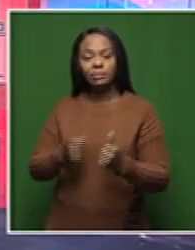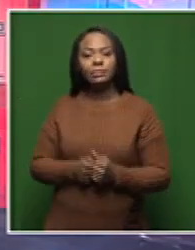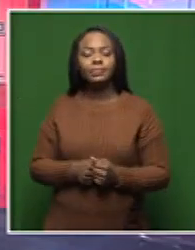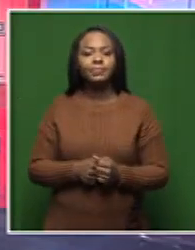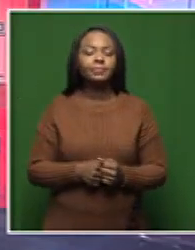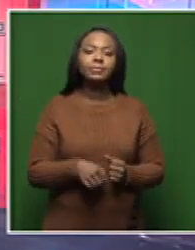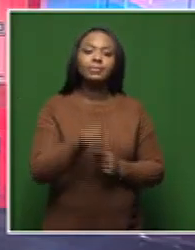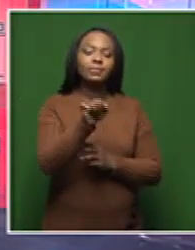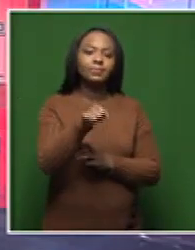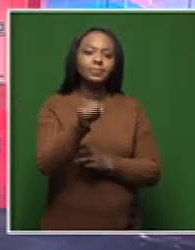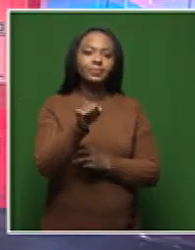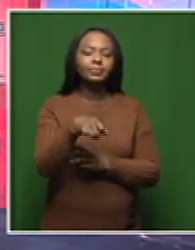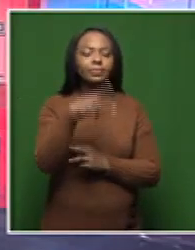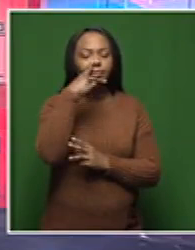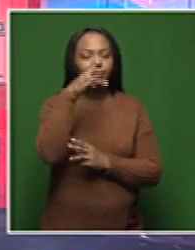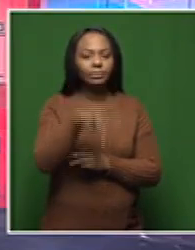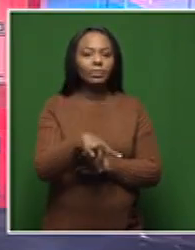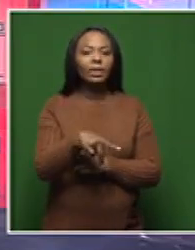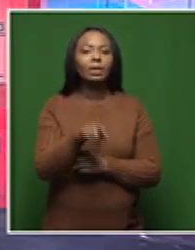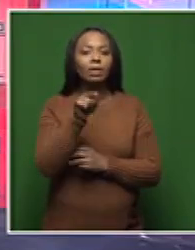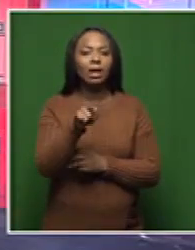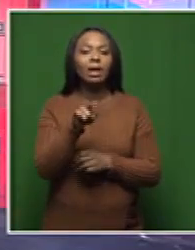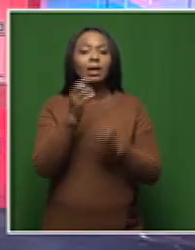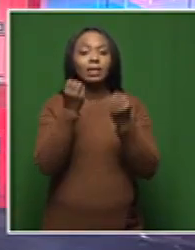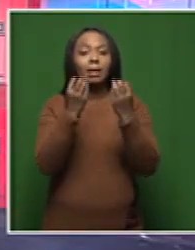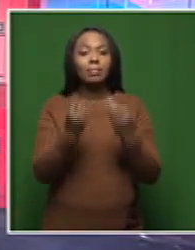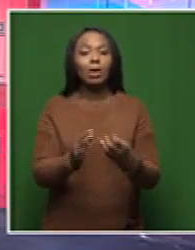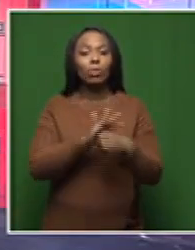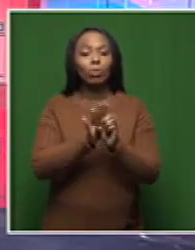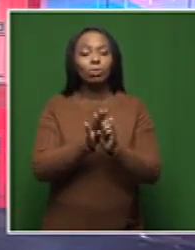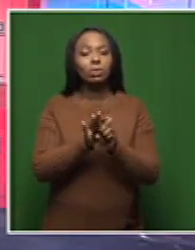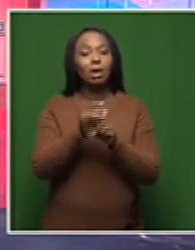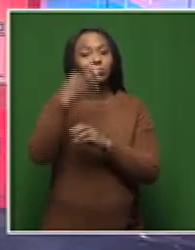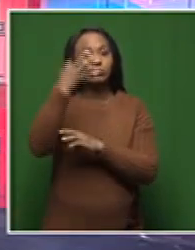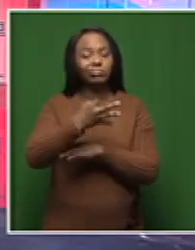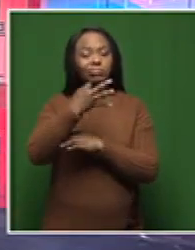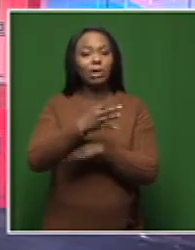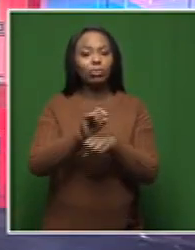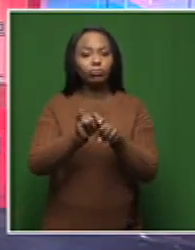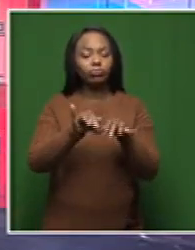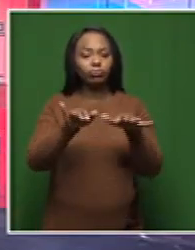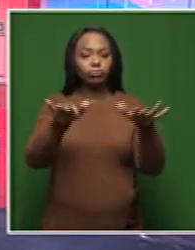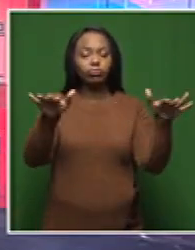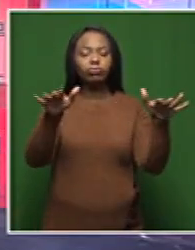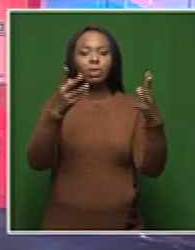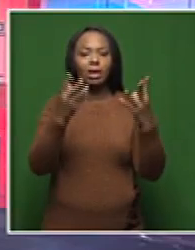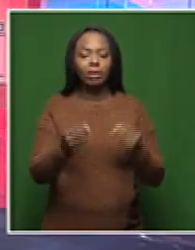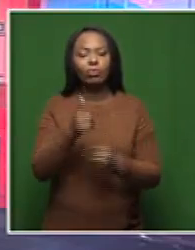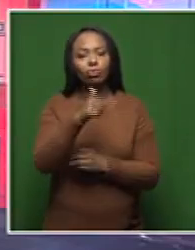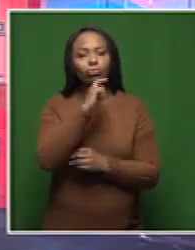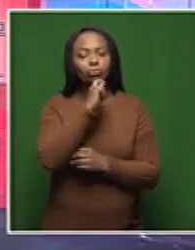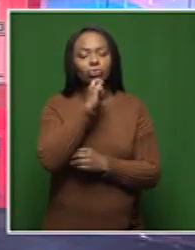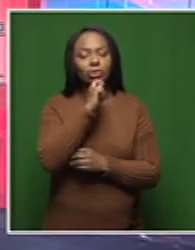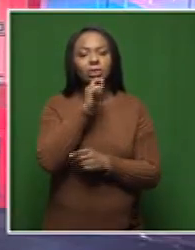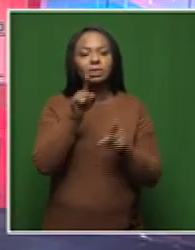Definitely, Peter, it is gaining momentum. The numbers are growing, the active numbers are growing as well. A very good morning to